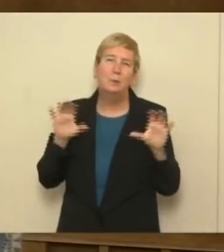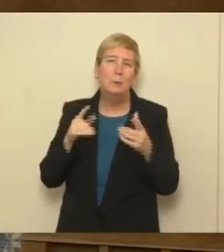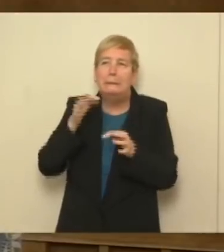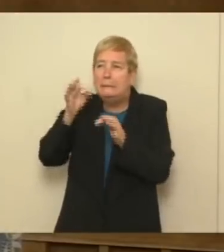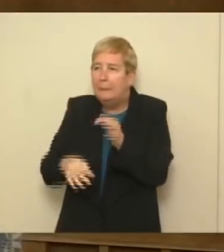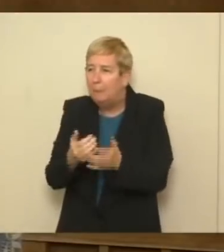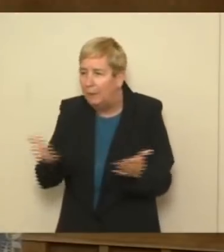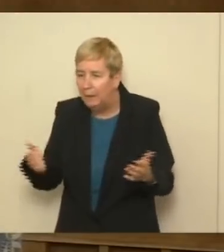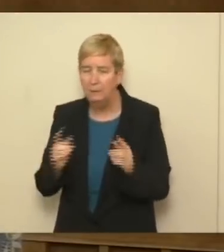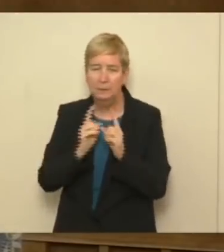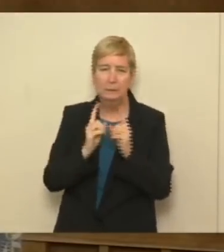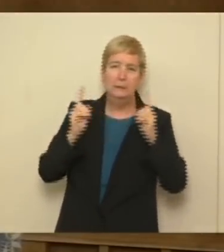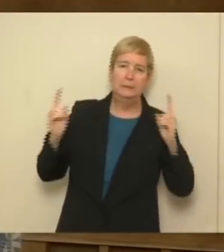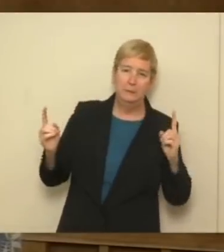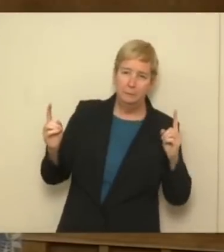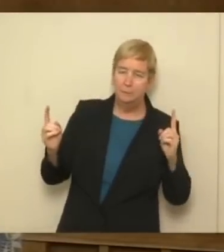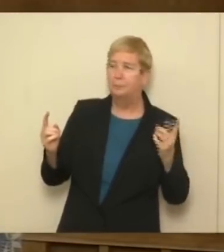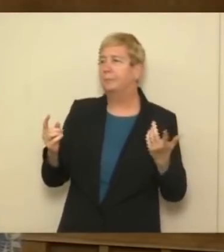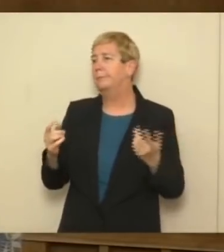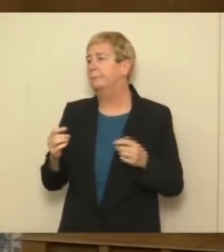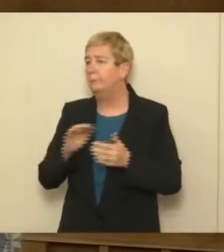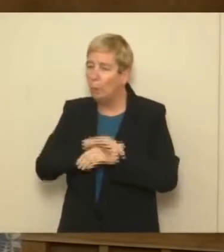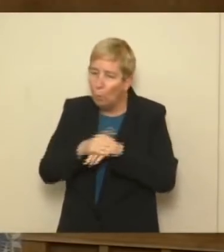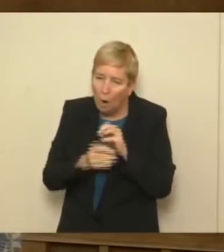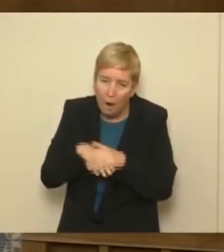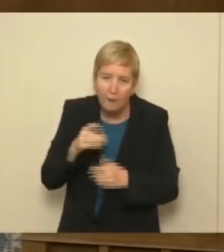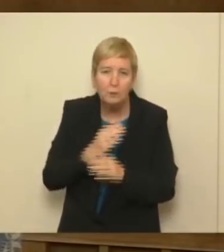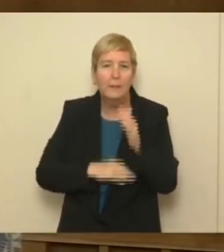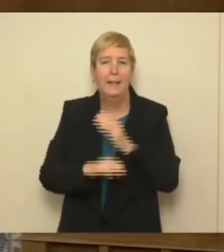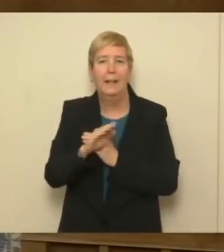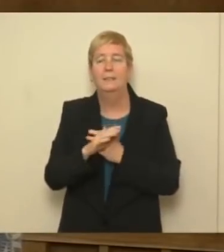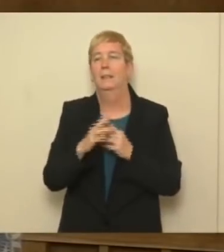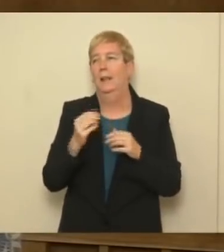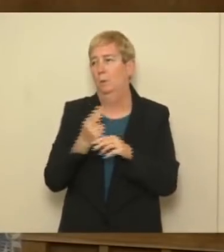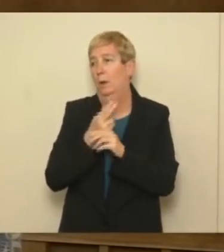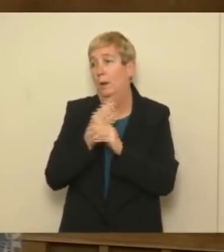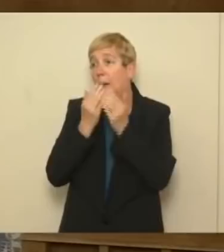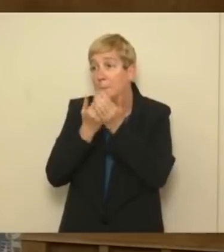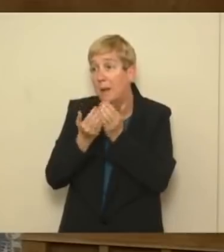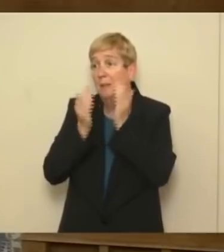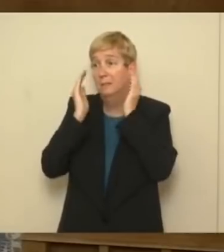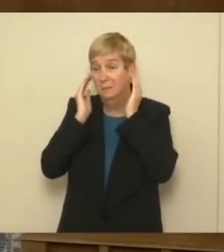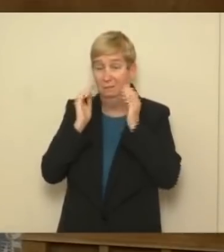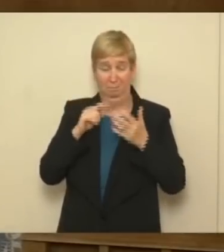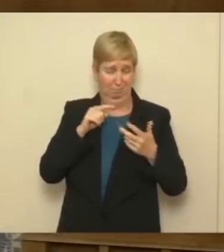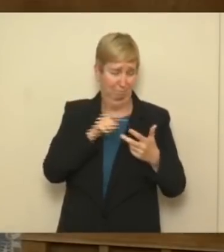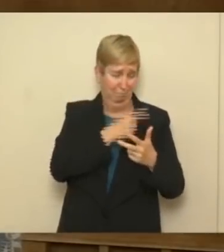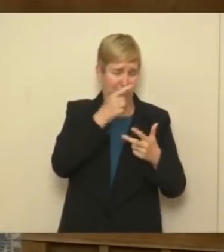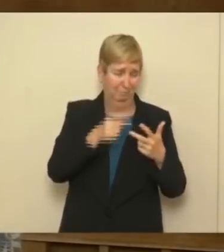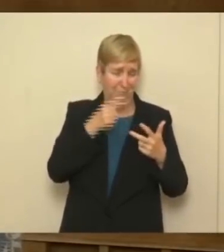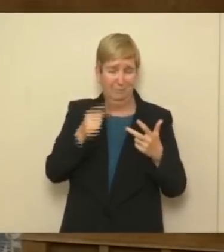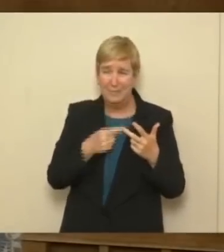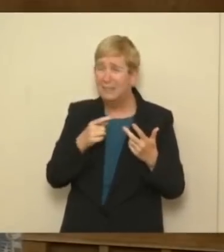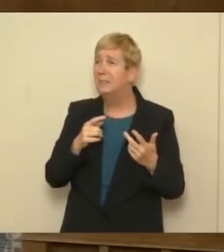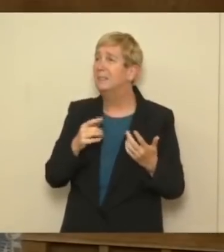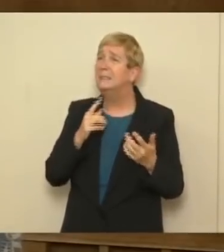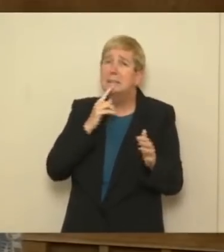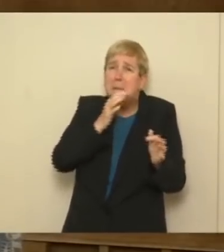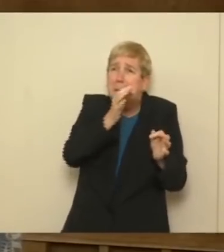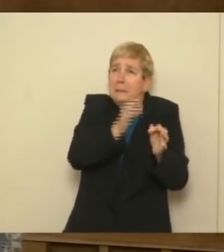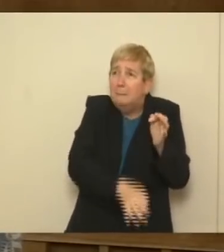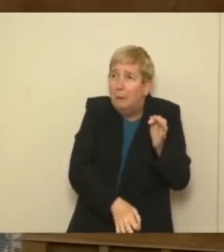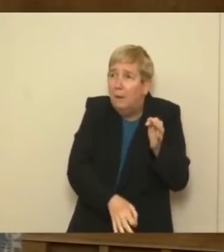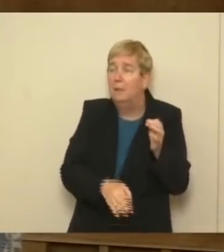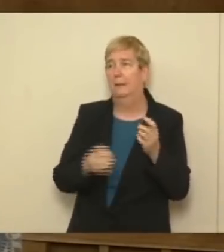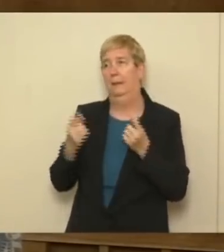distancing ourselves, to make sure that we're also washing our hands and that we're wearing a mask. These simple yet effective methods